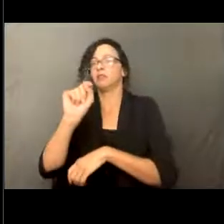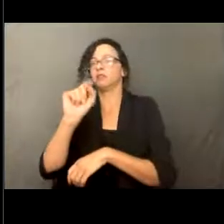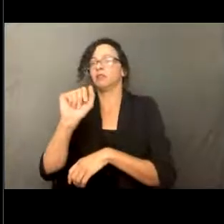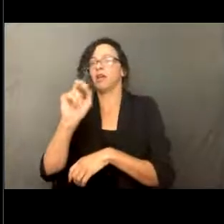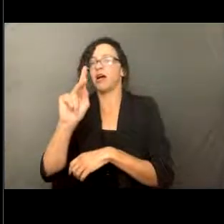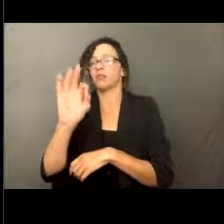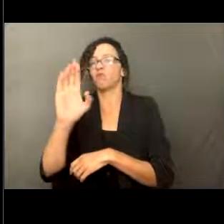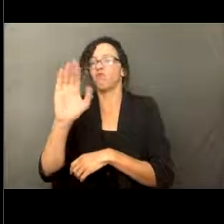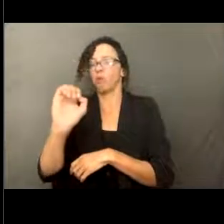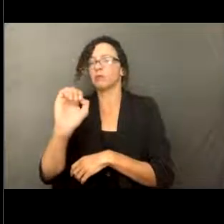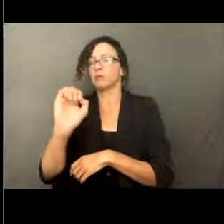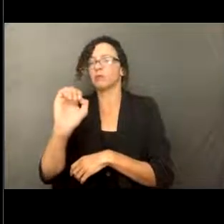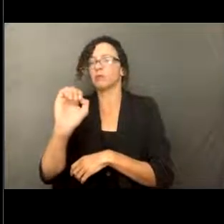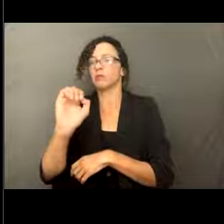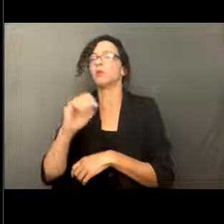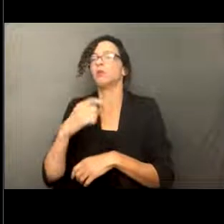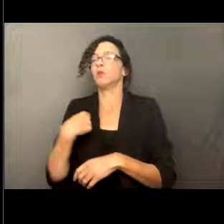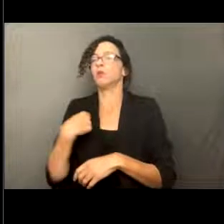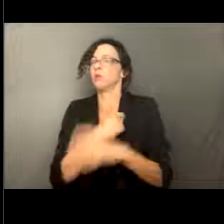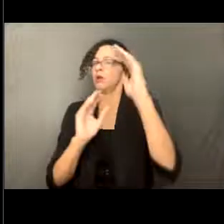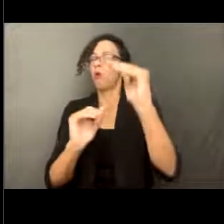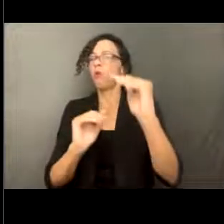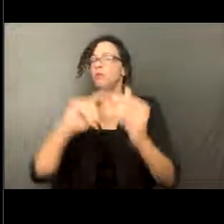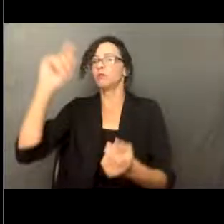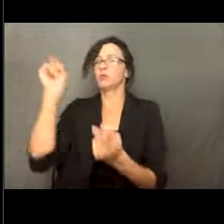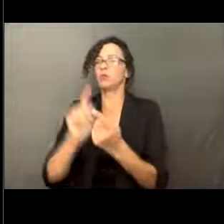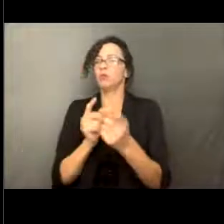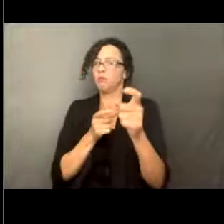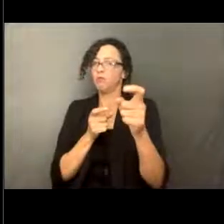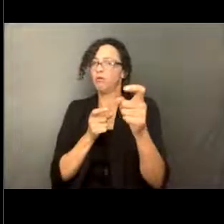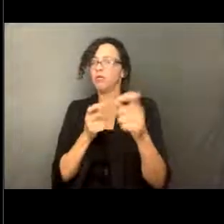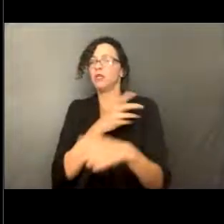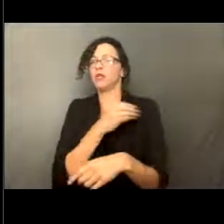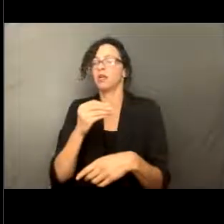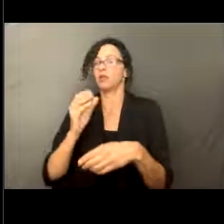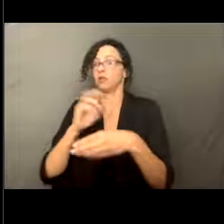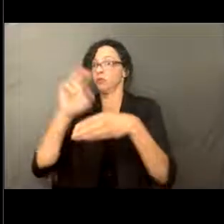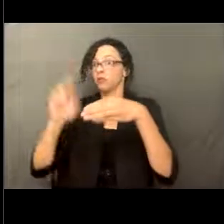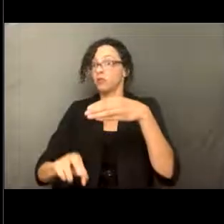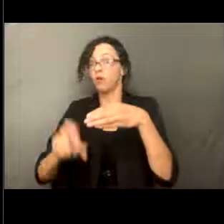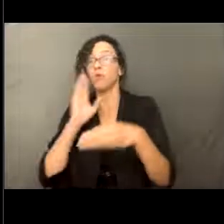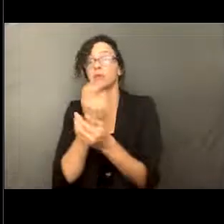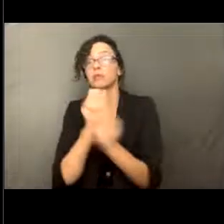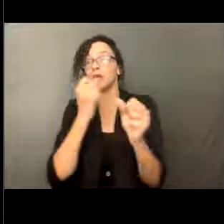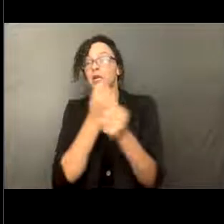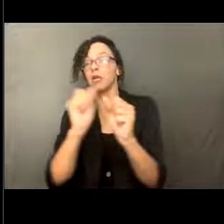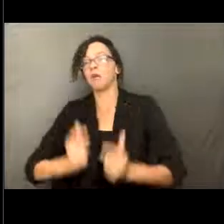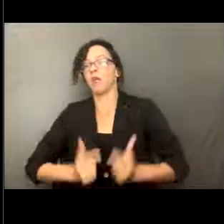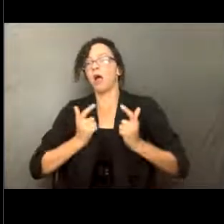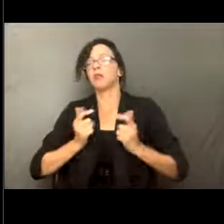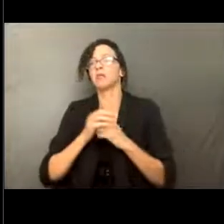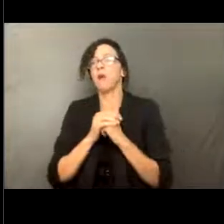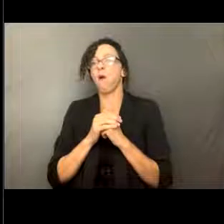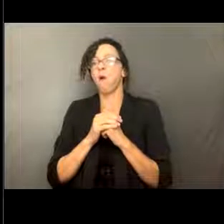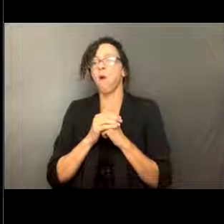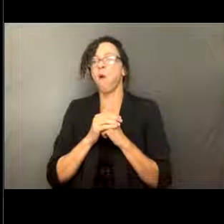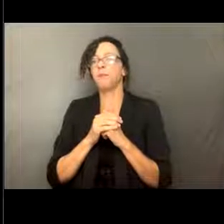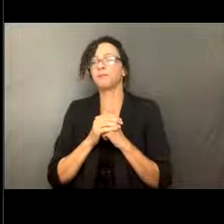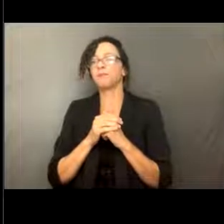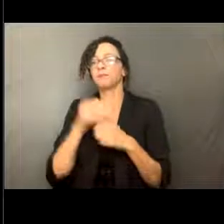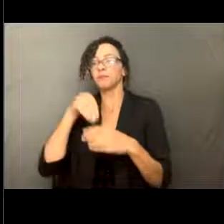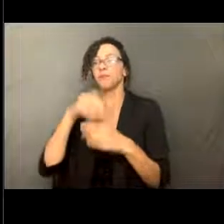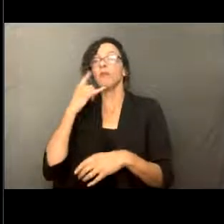we hope the outcome will be saving lives. In California and nationally, speeding is a factor in